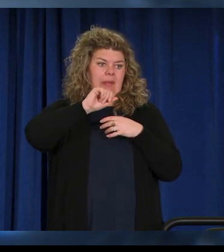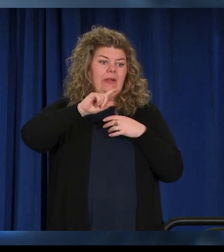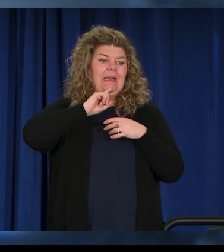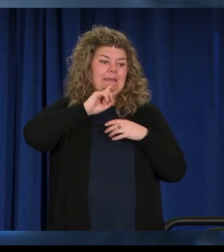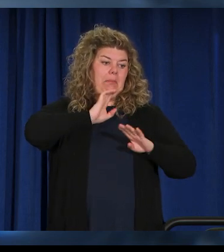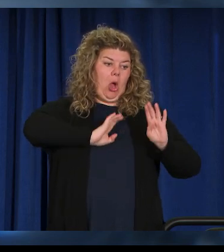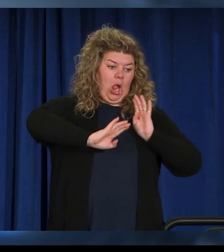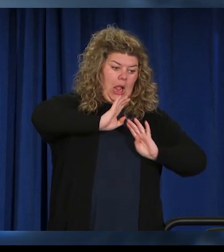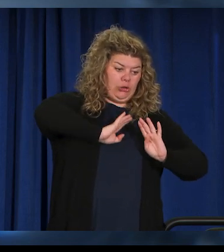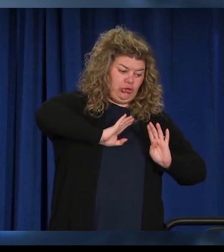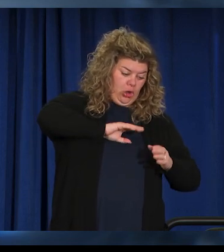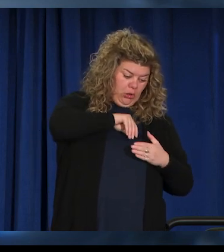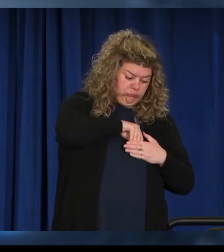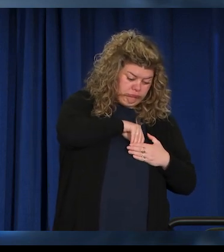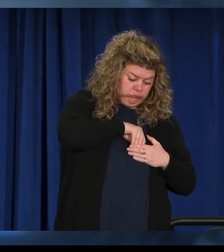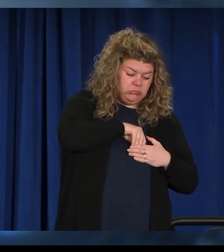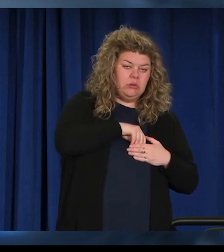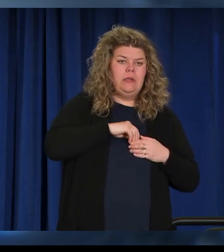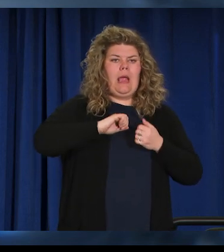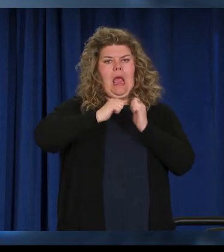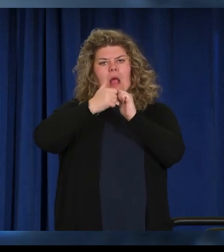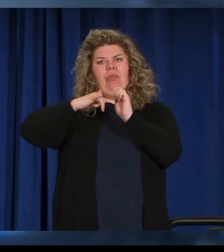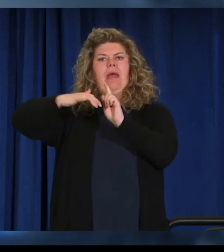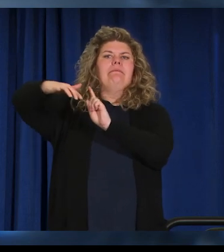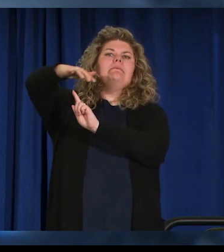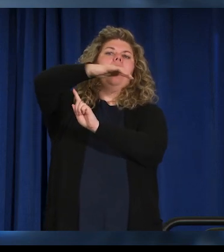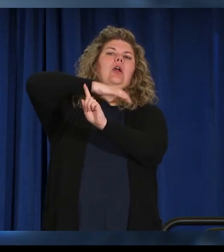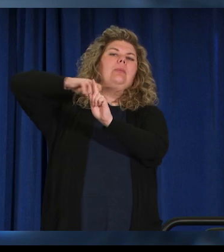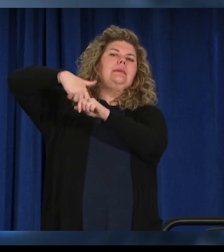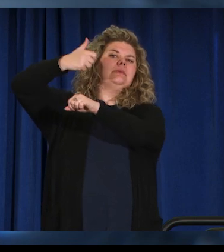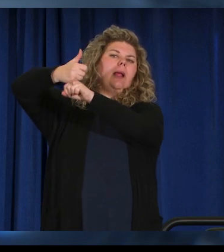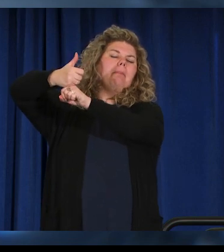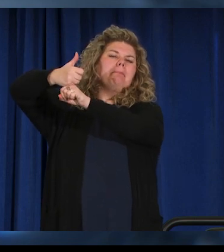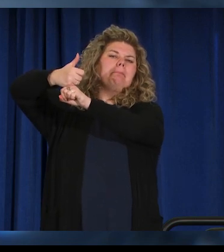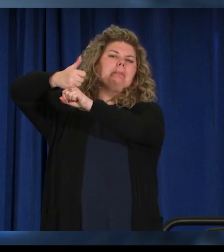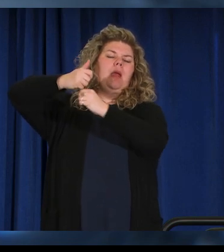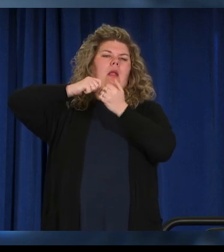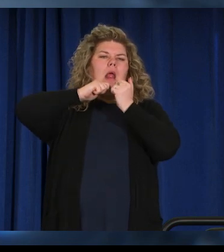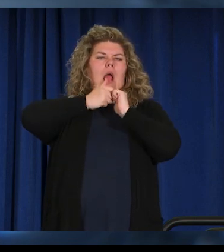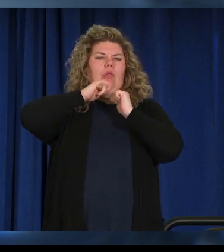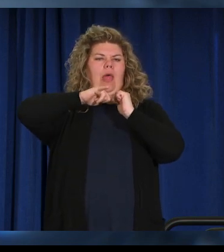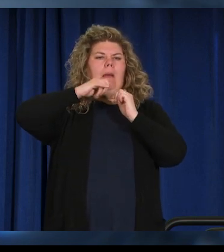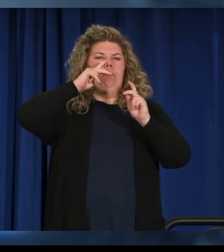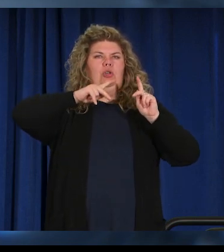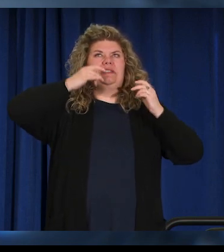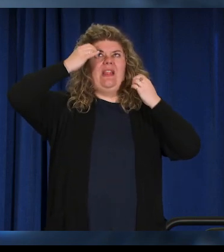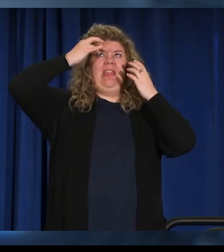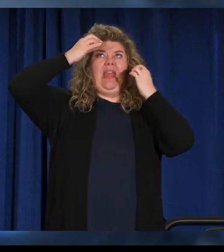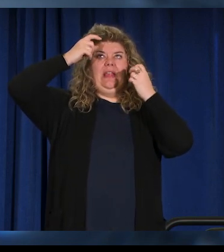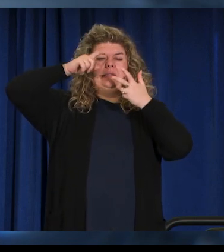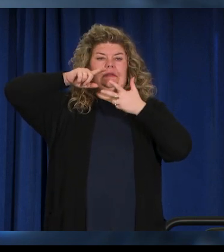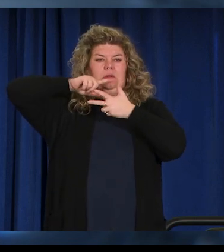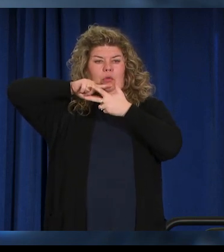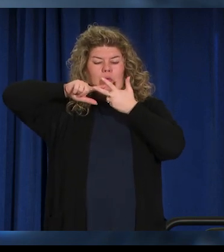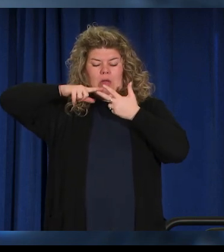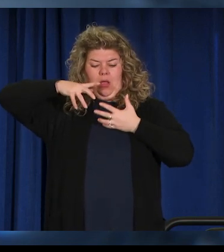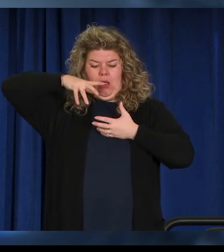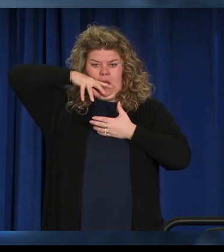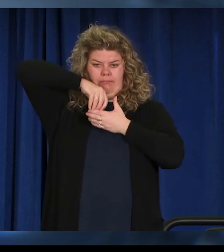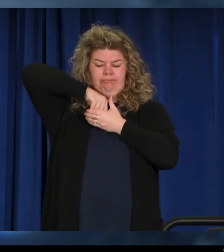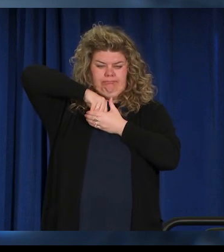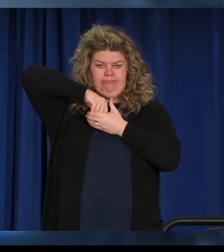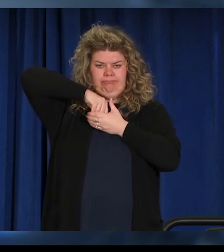biological factors, how environments are structured, and how a person thinks about their abilities and limitations within themselves and how they fit